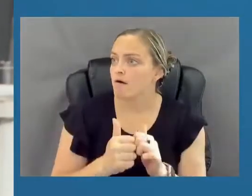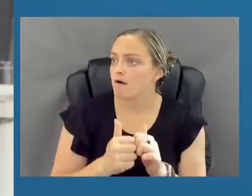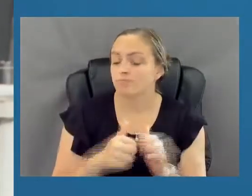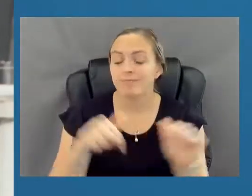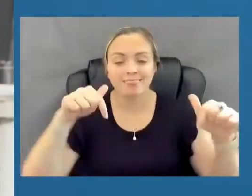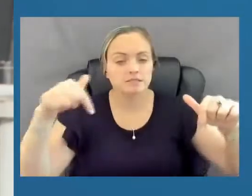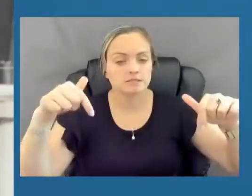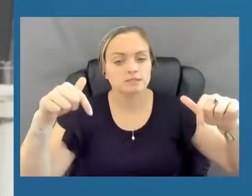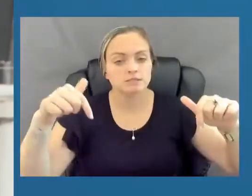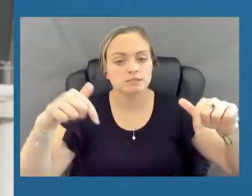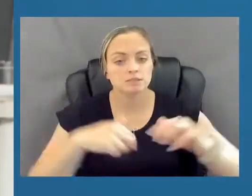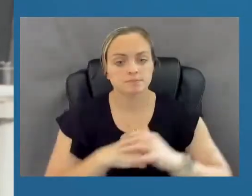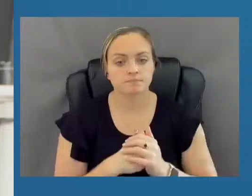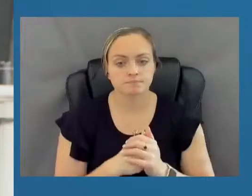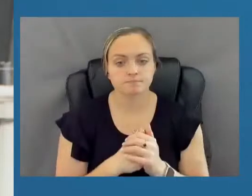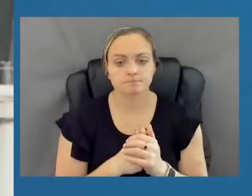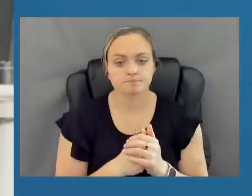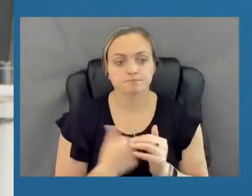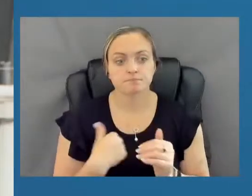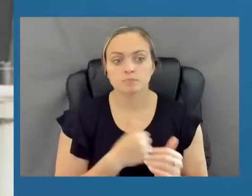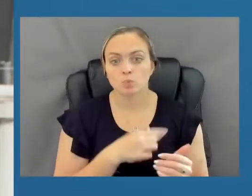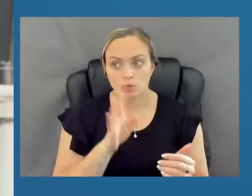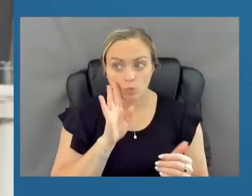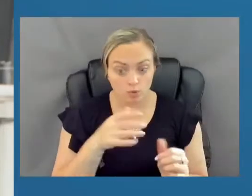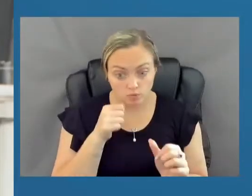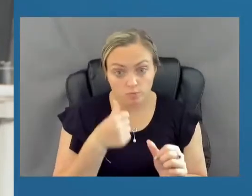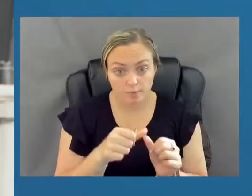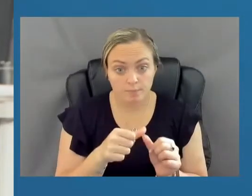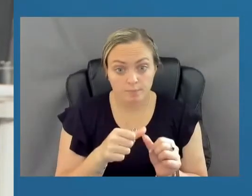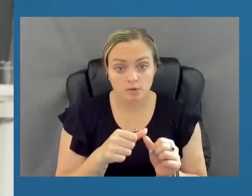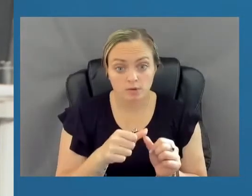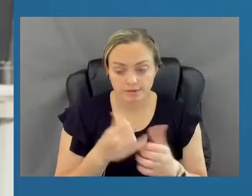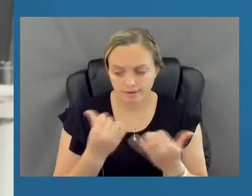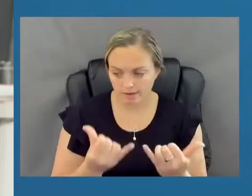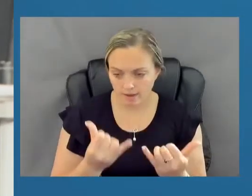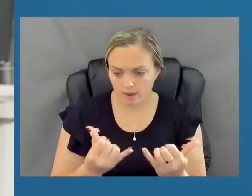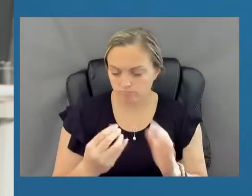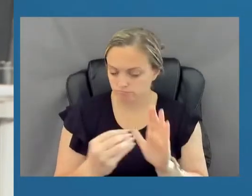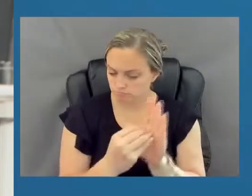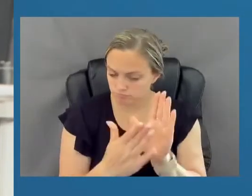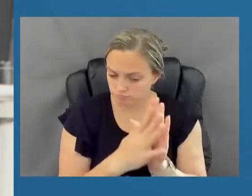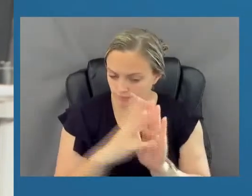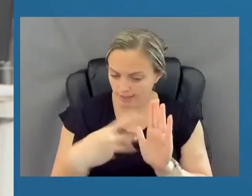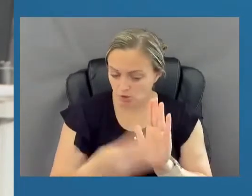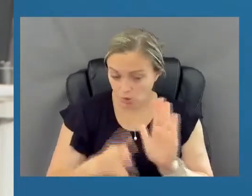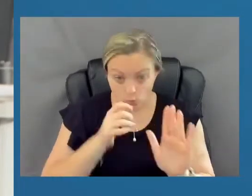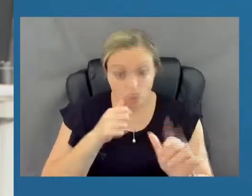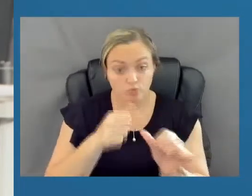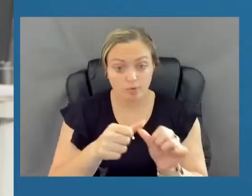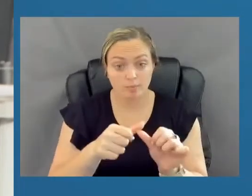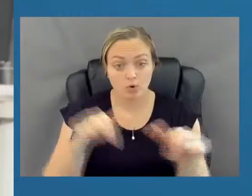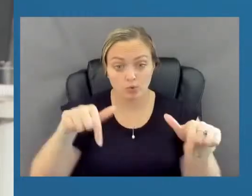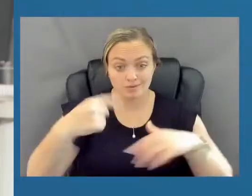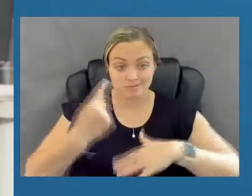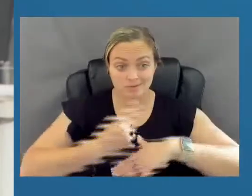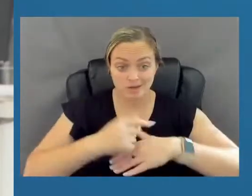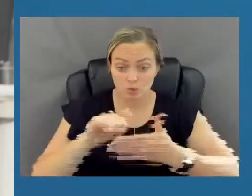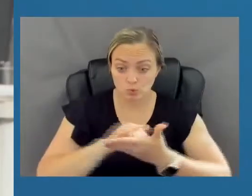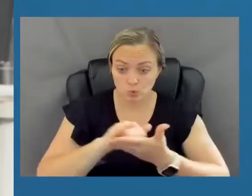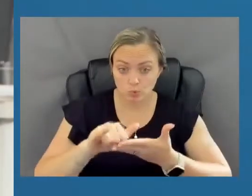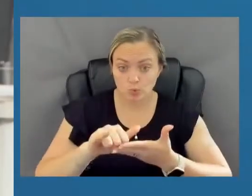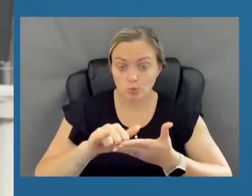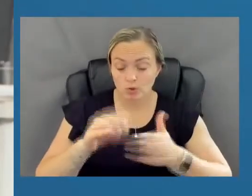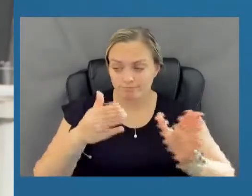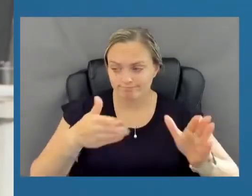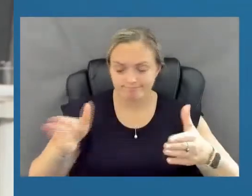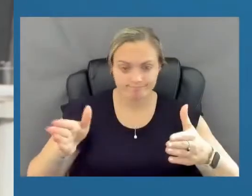it. We will remember this day. Mark it down on your calendar. This is the day that New York State pivoted